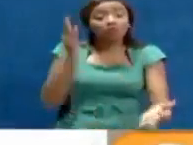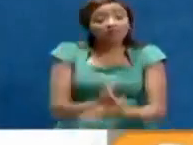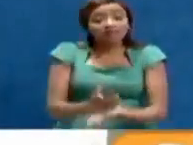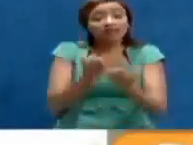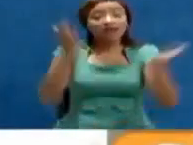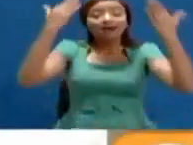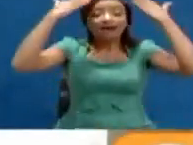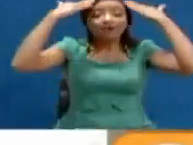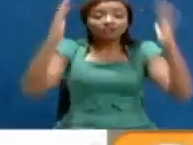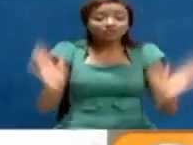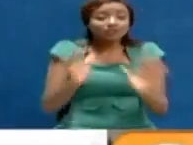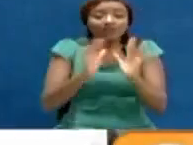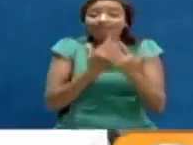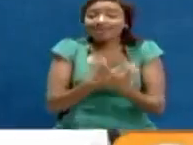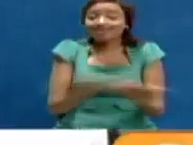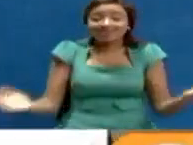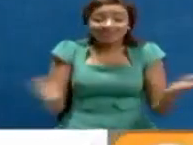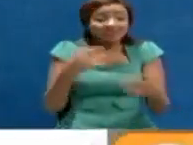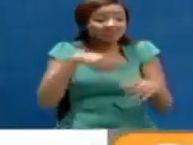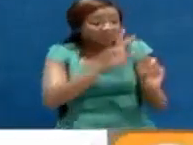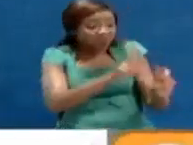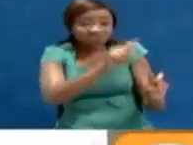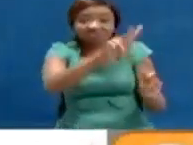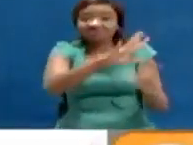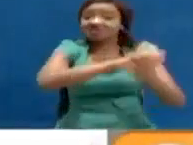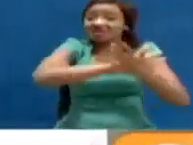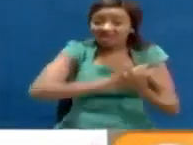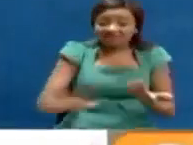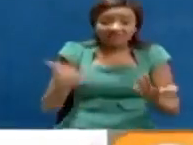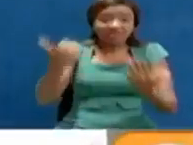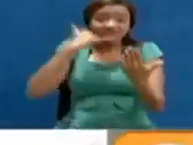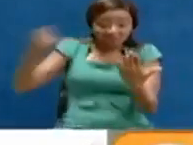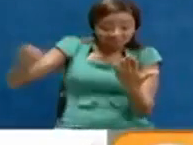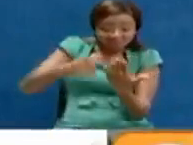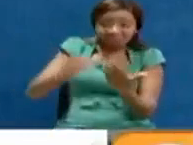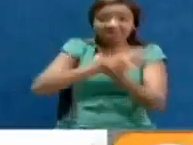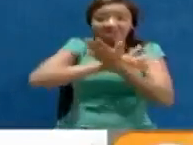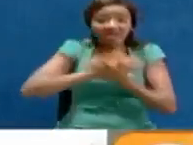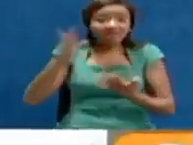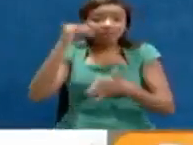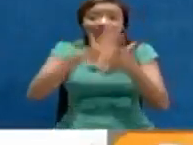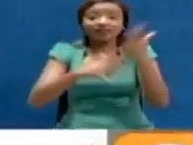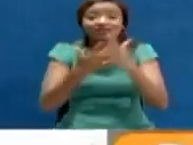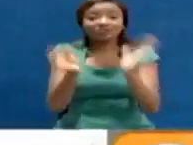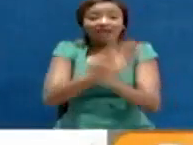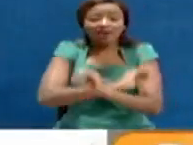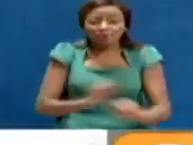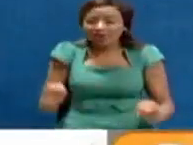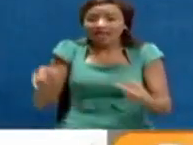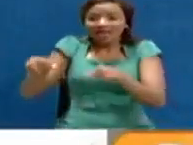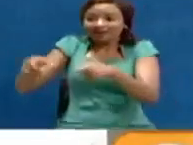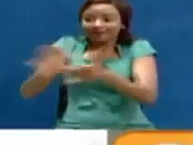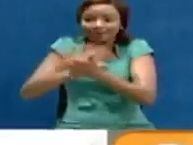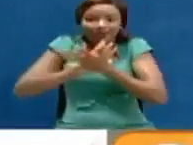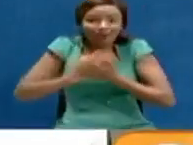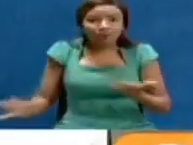yoyote kupitia kwa runinga ama kupitia kwa simu kwa sababu hatuna network, hakuna radio, hakuna pali popote,